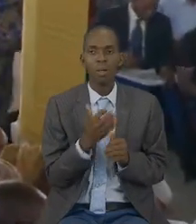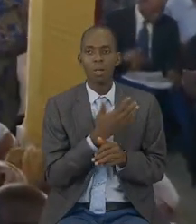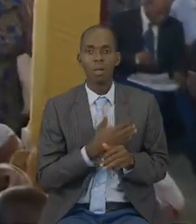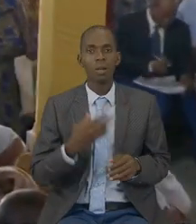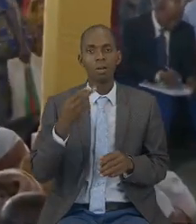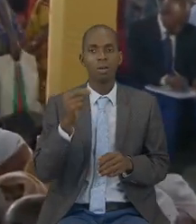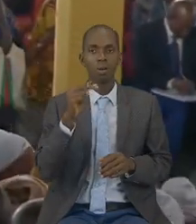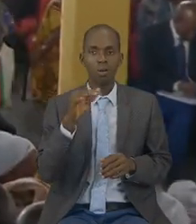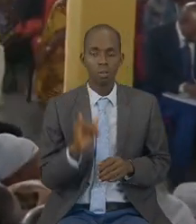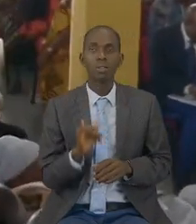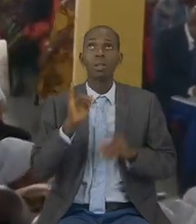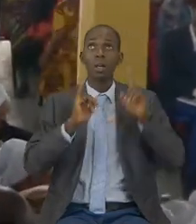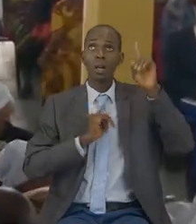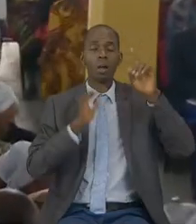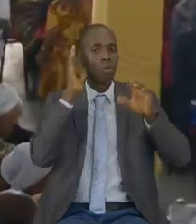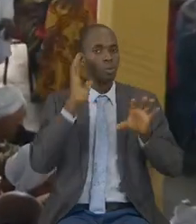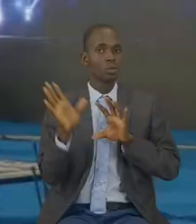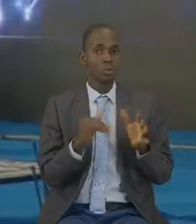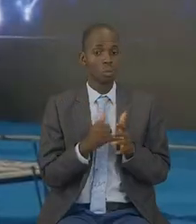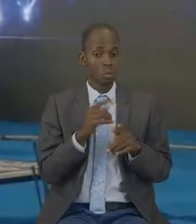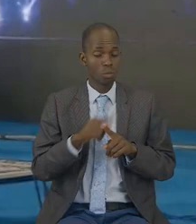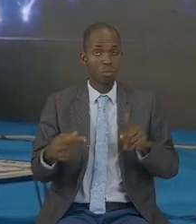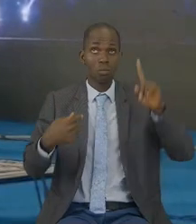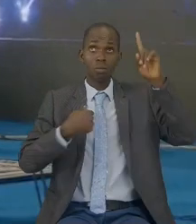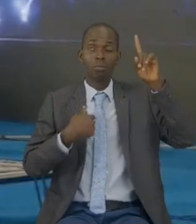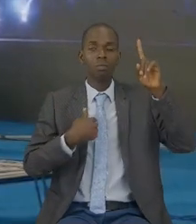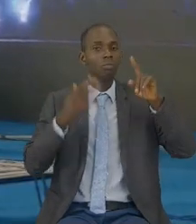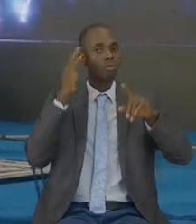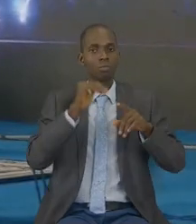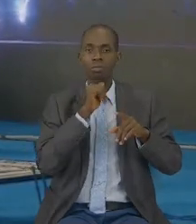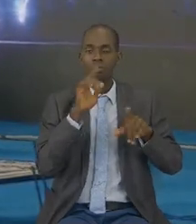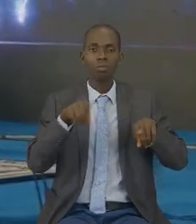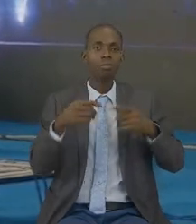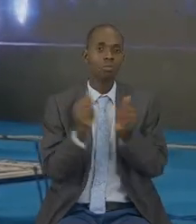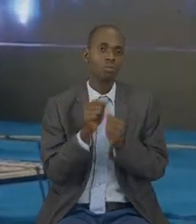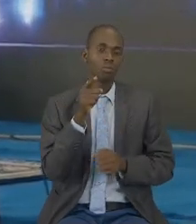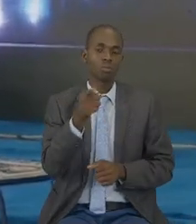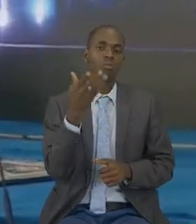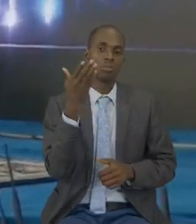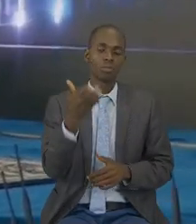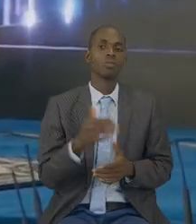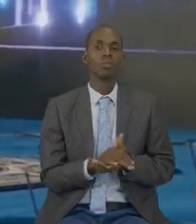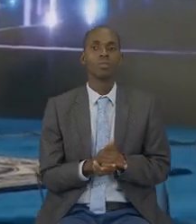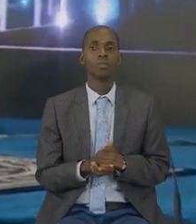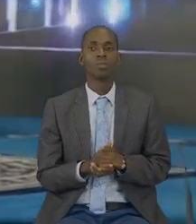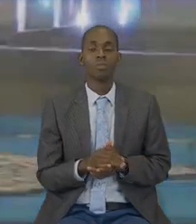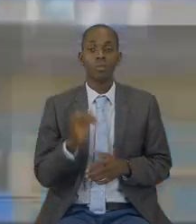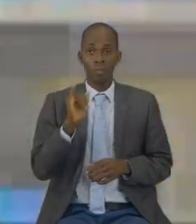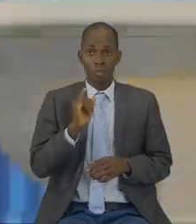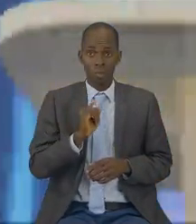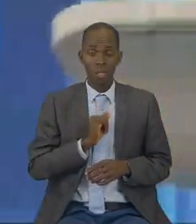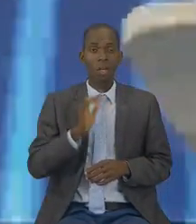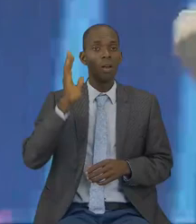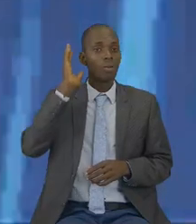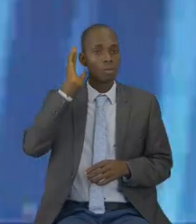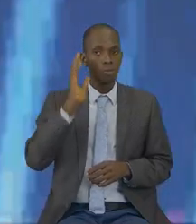that, but me, the Almighty, I'll not be with you. I will get you to that land